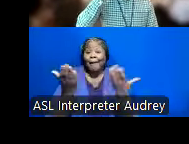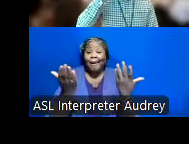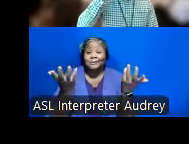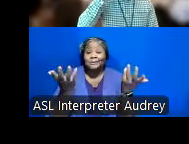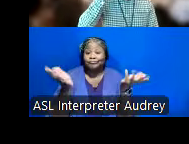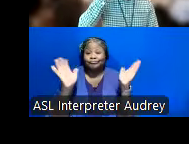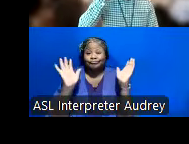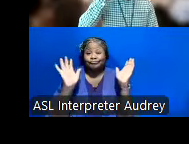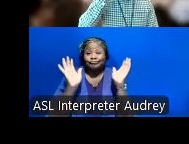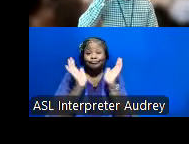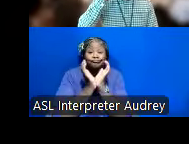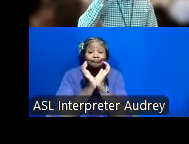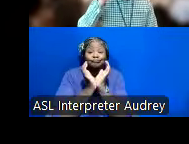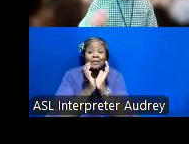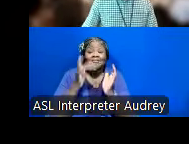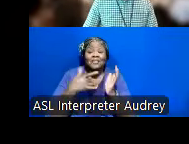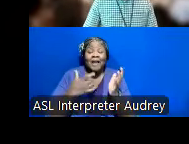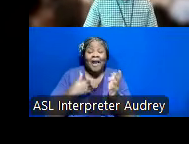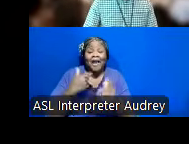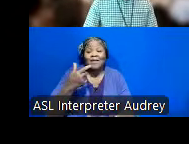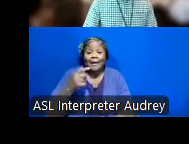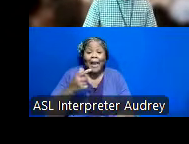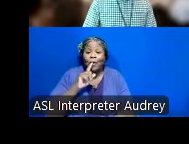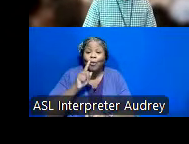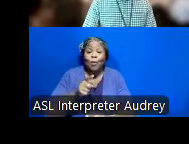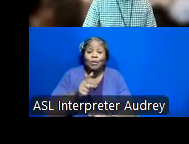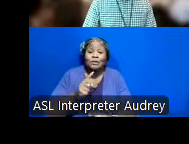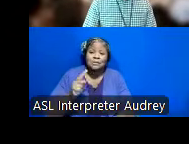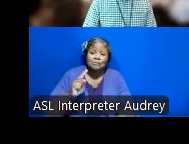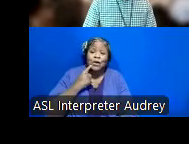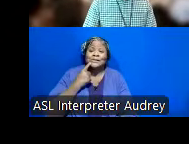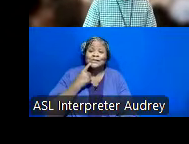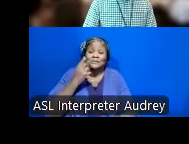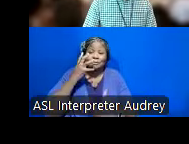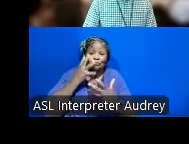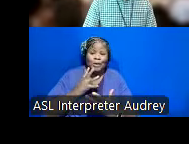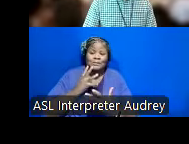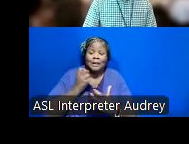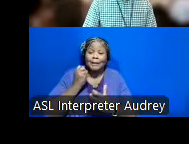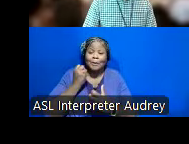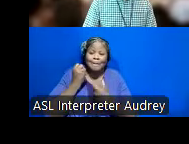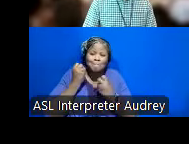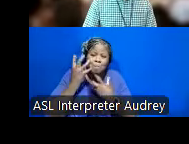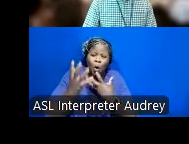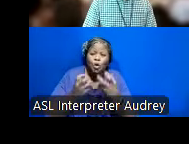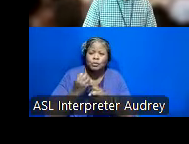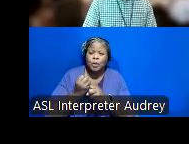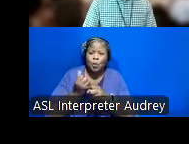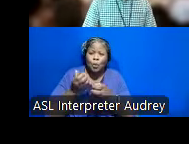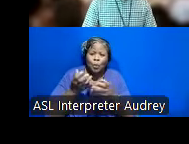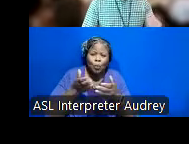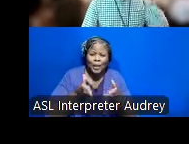tied. I feel like I have a gag order. It's really depressing. We, up until this year, had multiple ways to escalate a